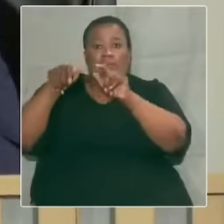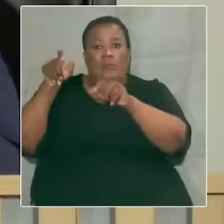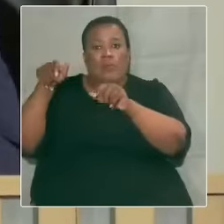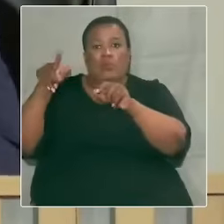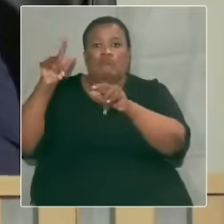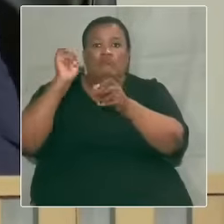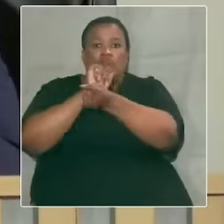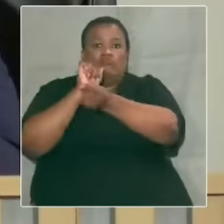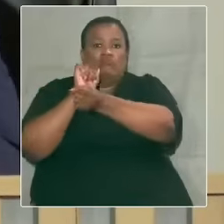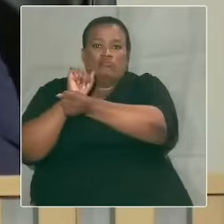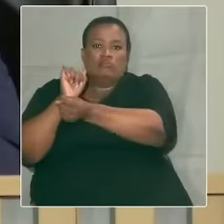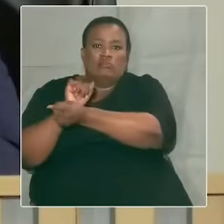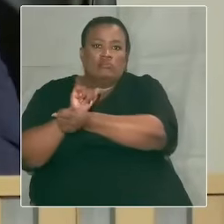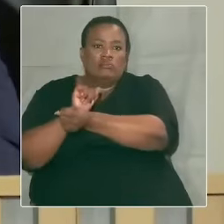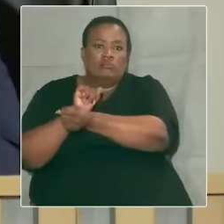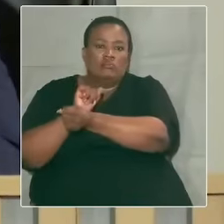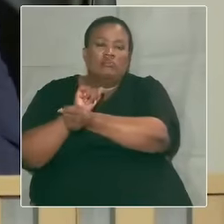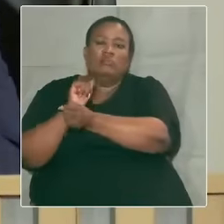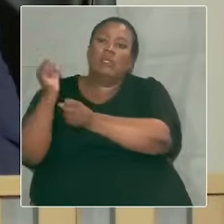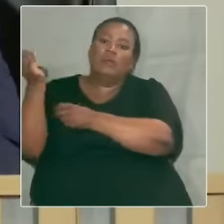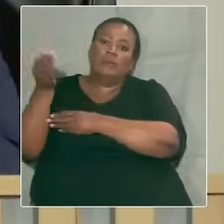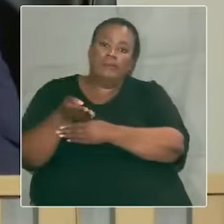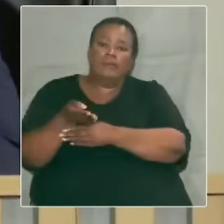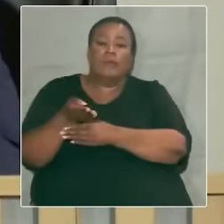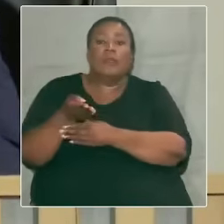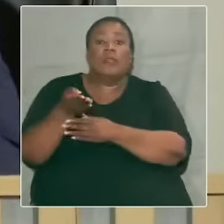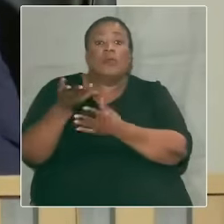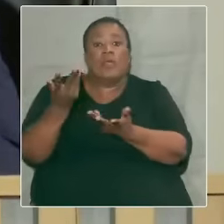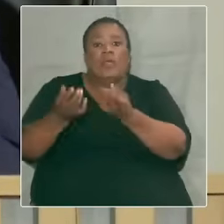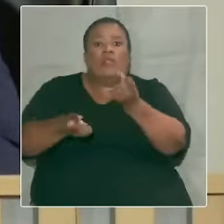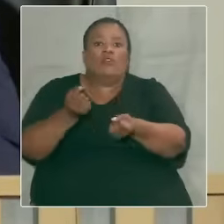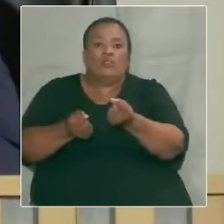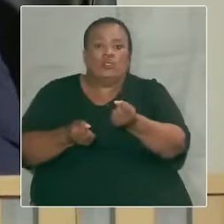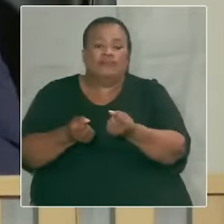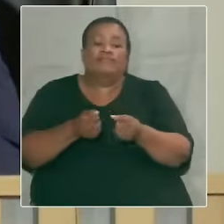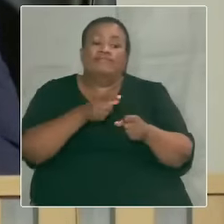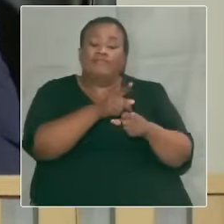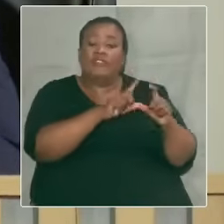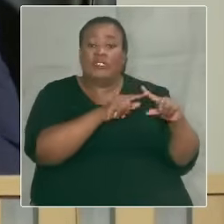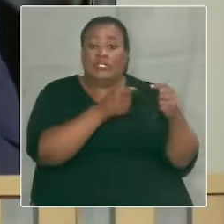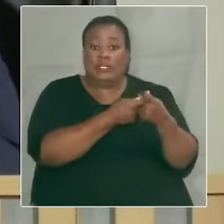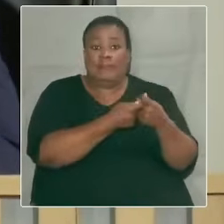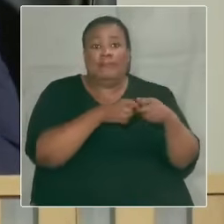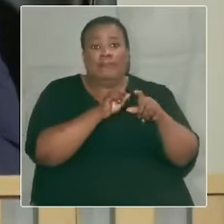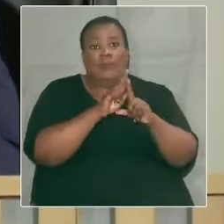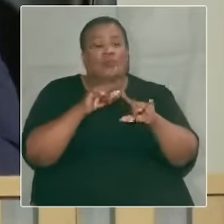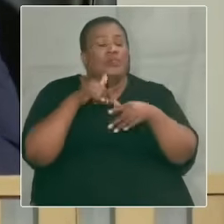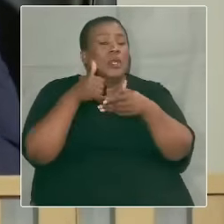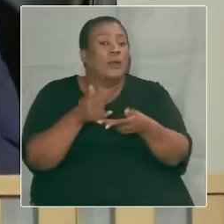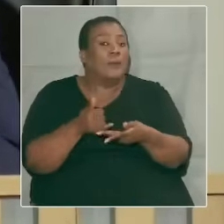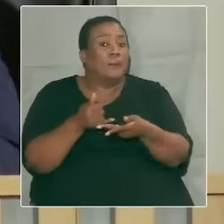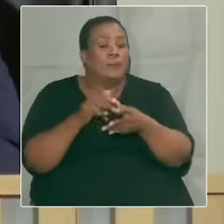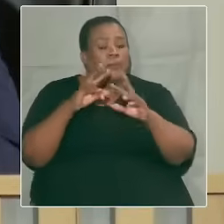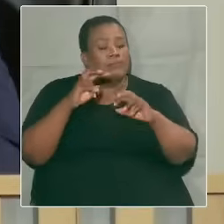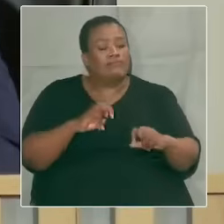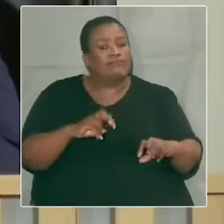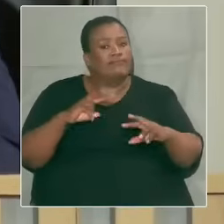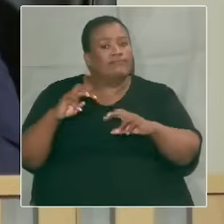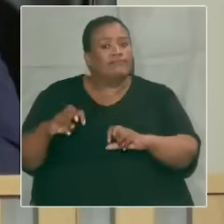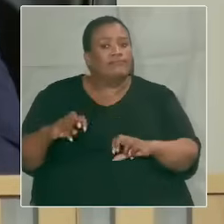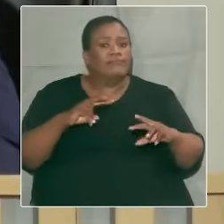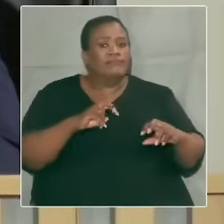arrested and brought before the courts. The task team is also assisting in